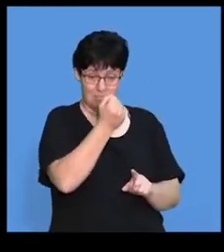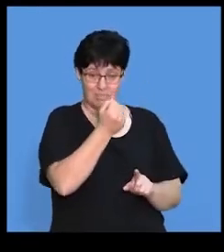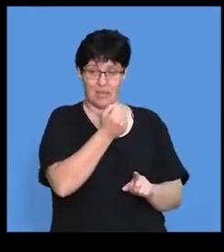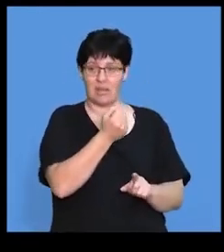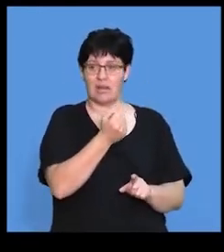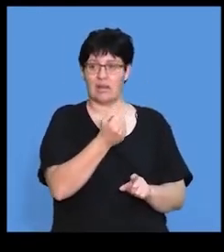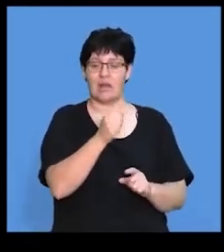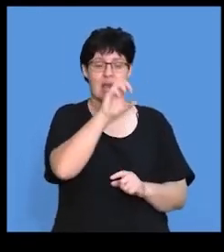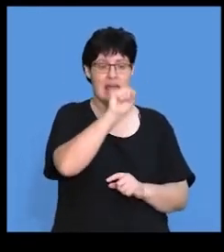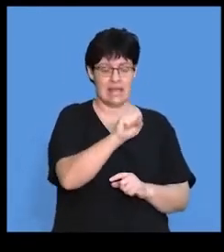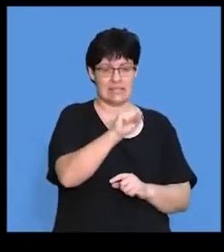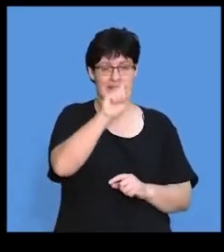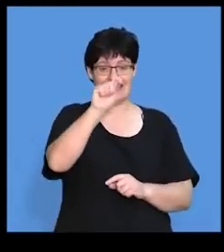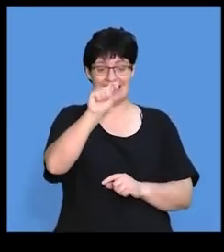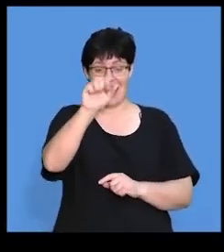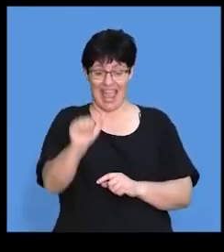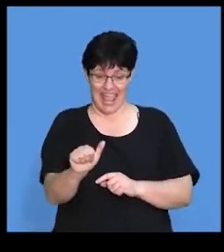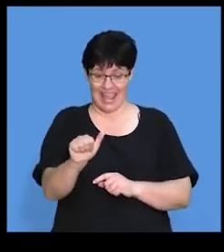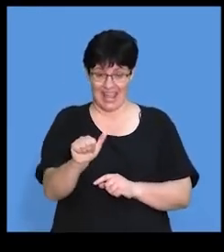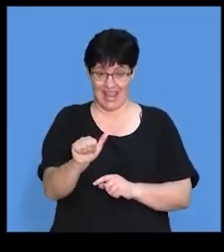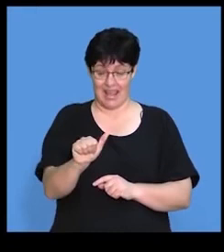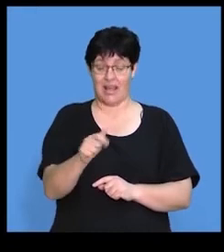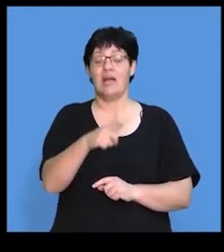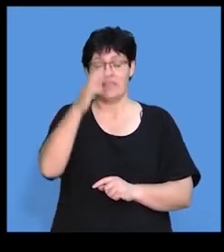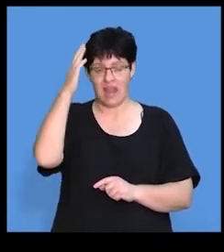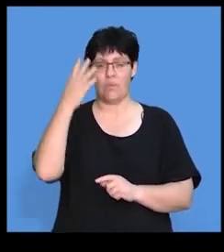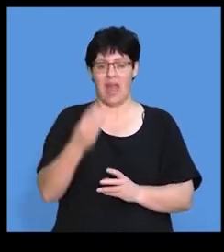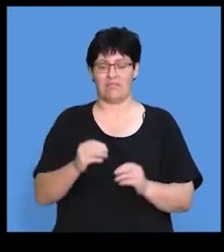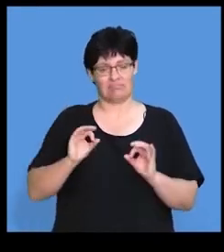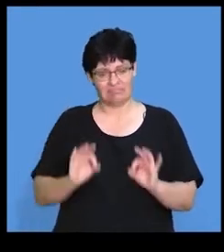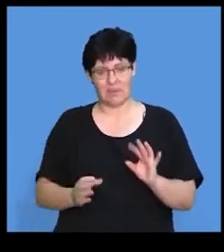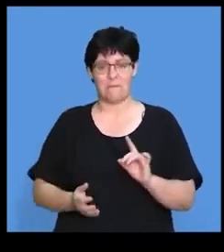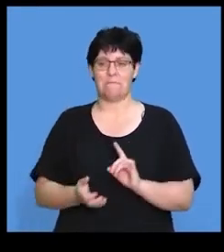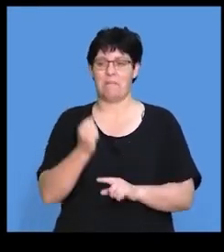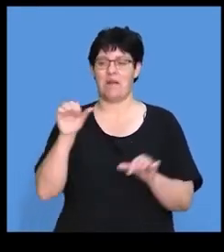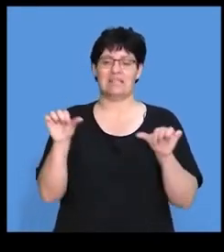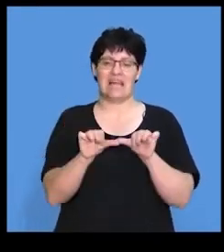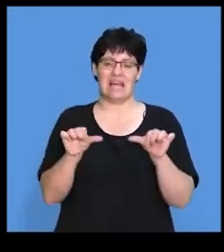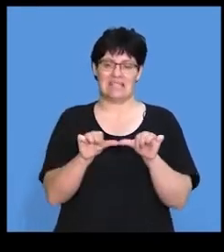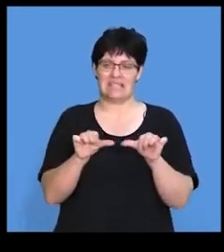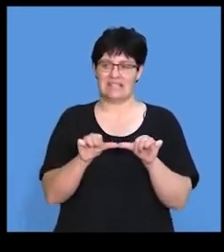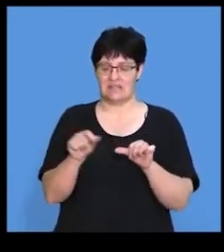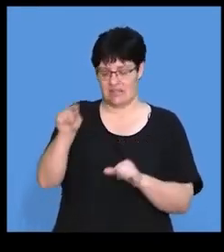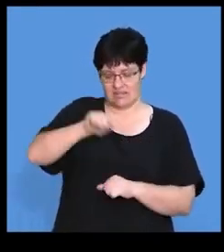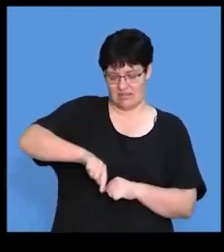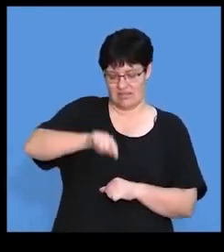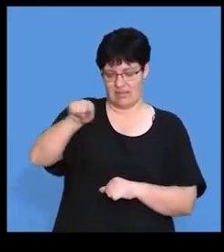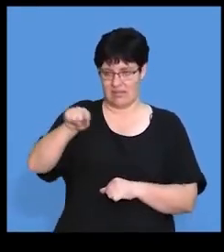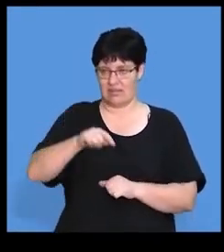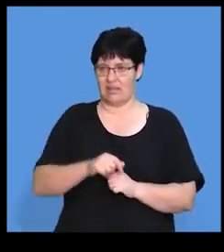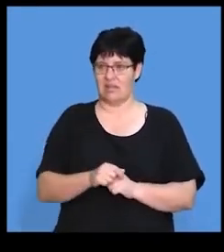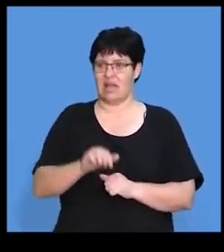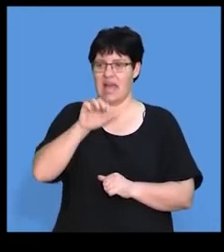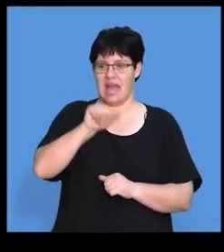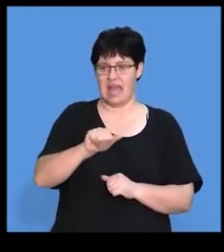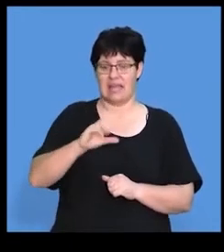over here, angle STA, then we have effectively found the size of this angle over here, which